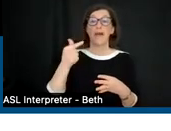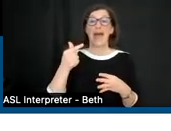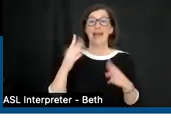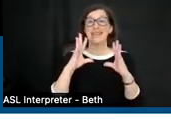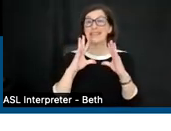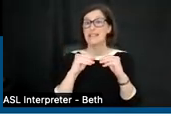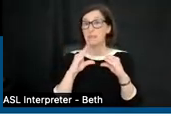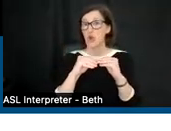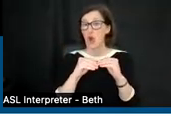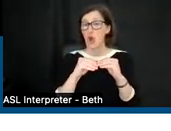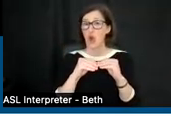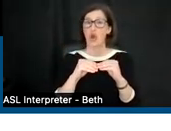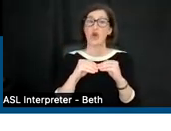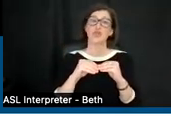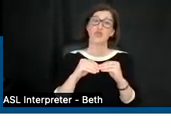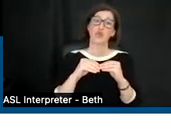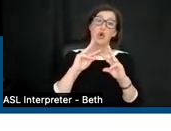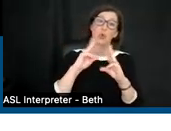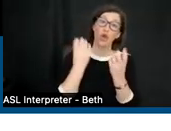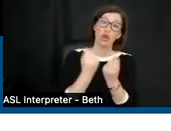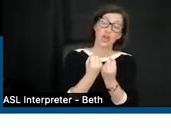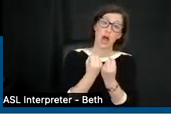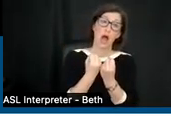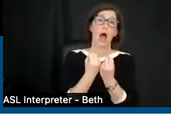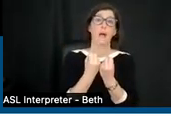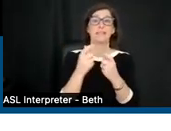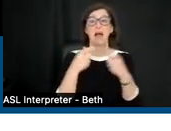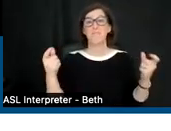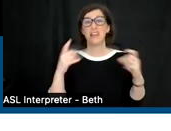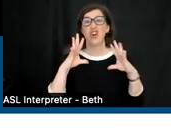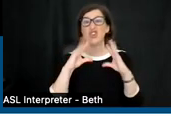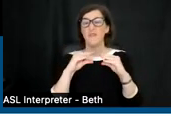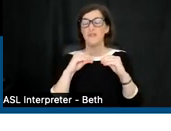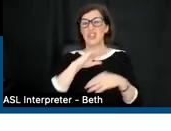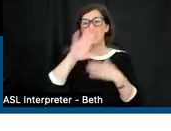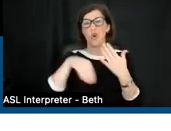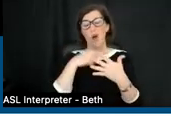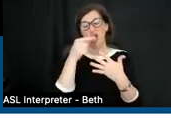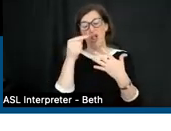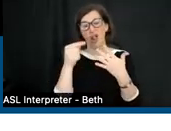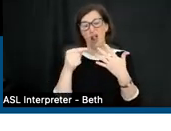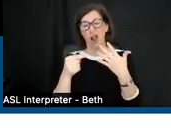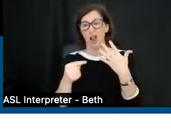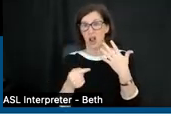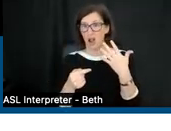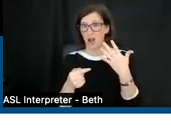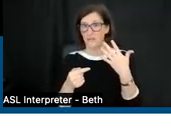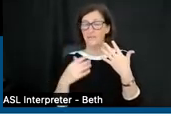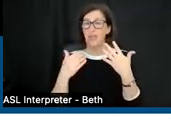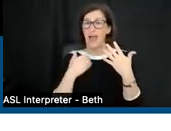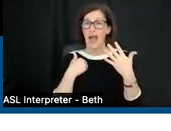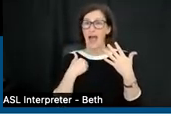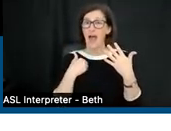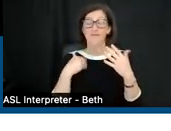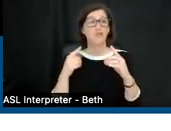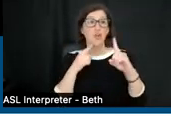webinars, workshops, conferences, and all those have a common aim